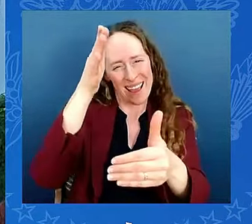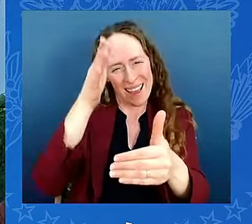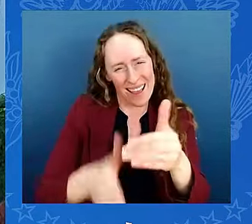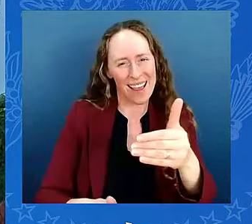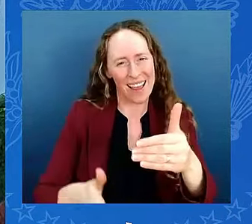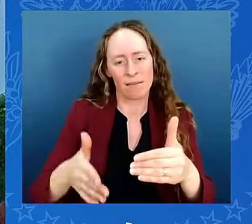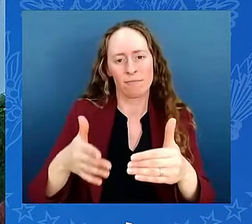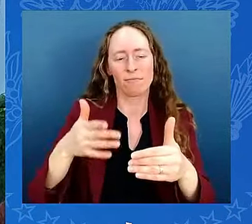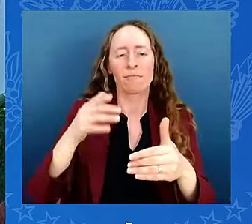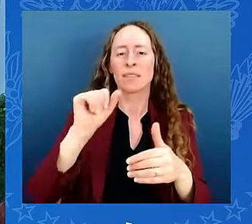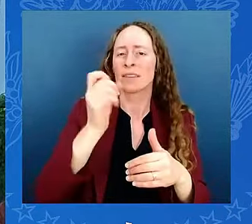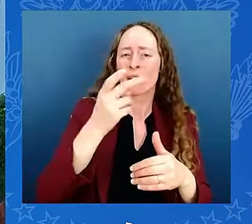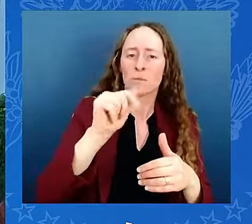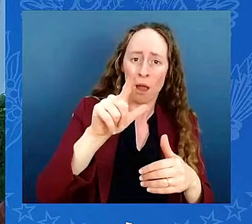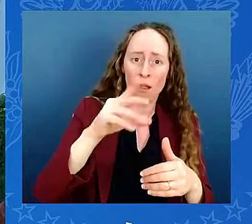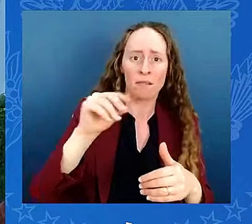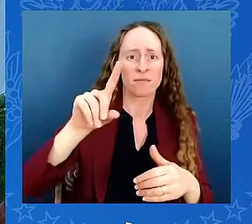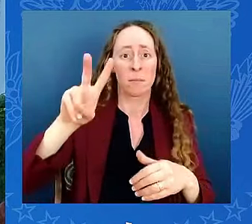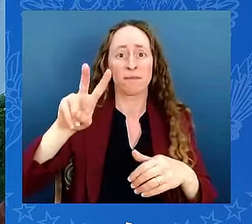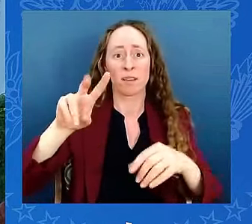President.